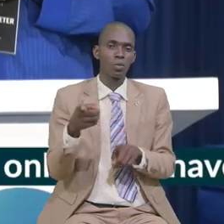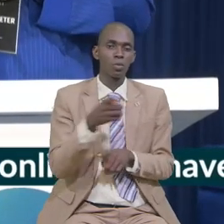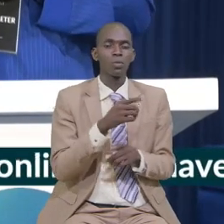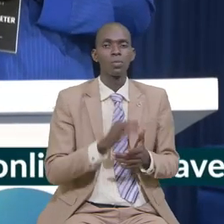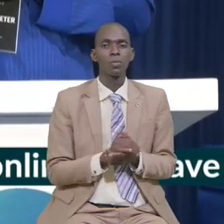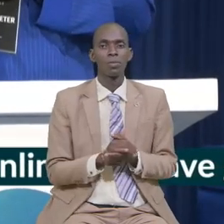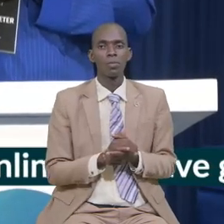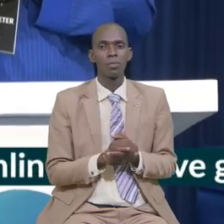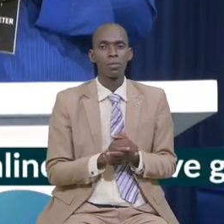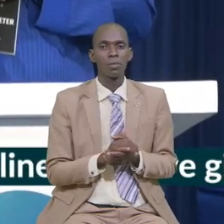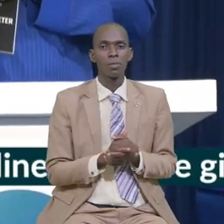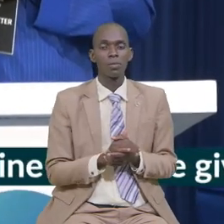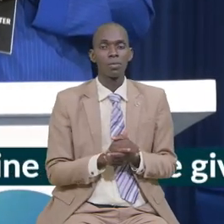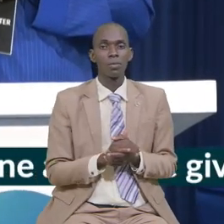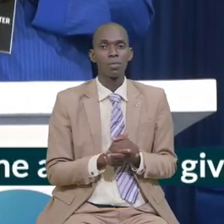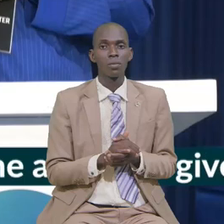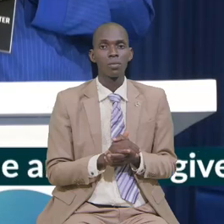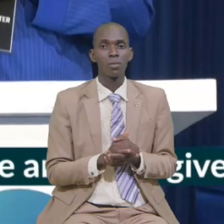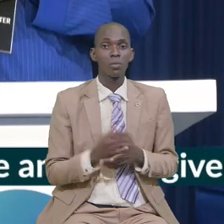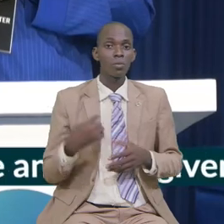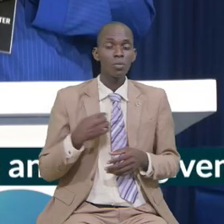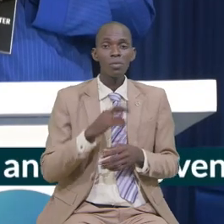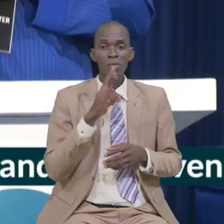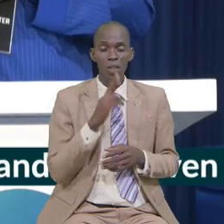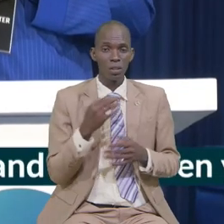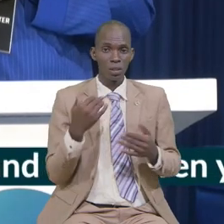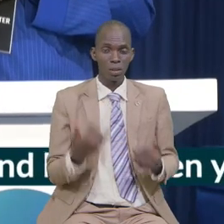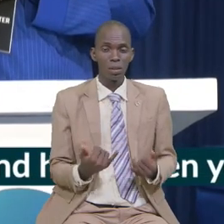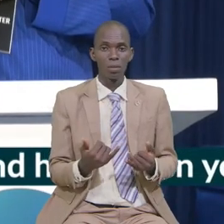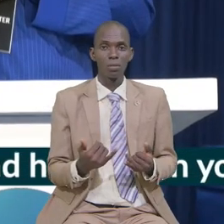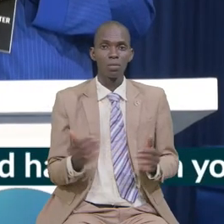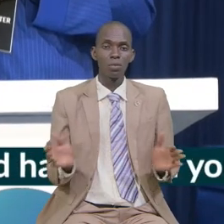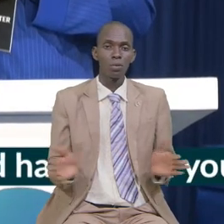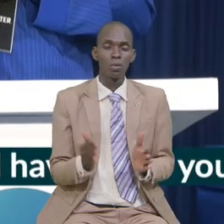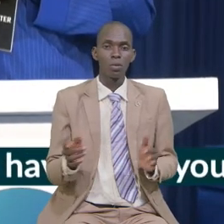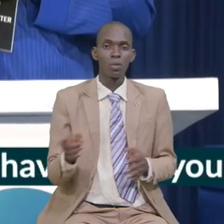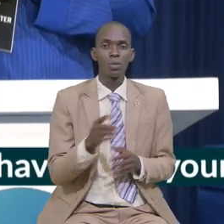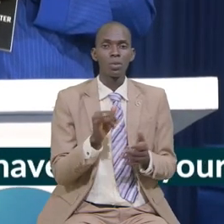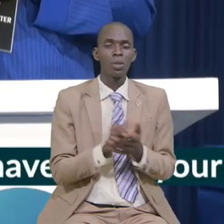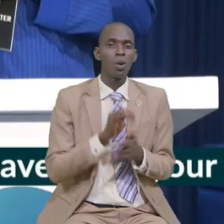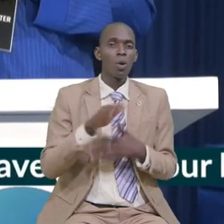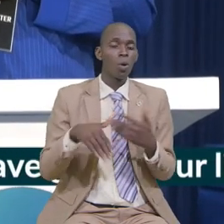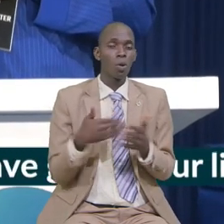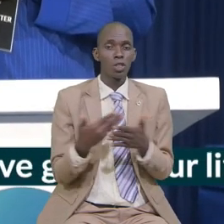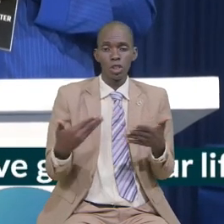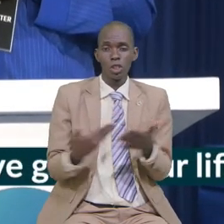We are at this time reminding you that all the converts, there is going to be a special